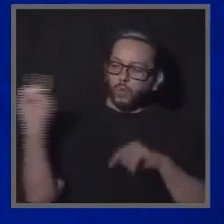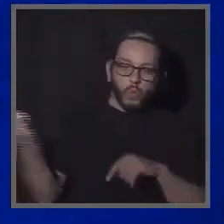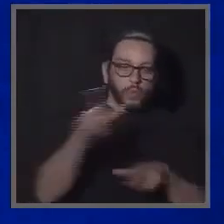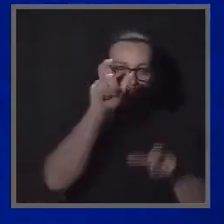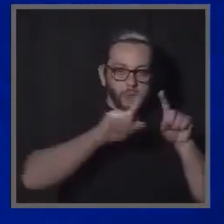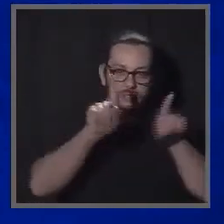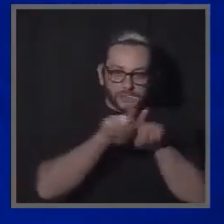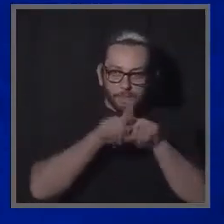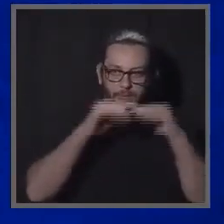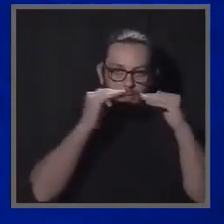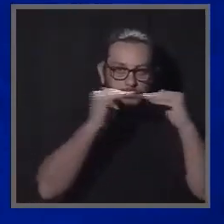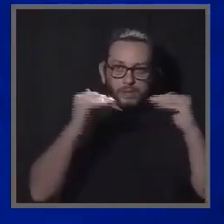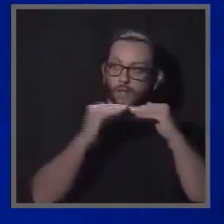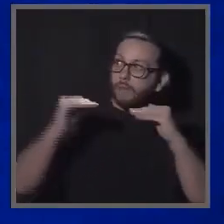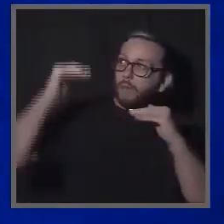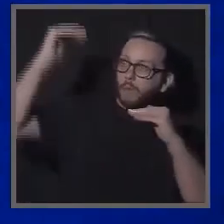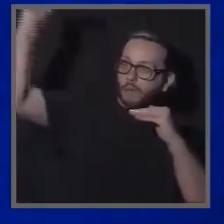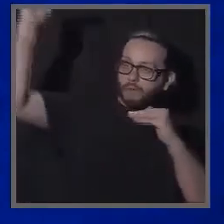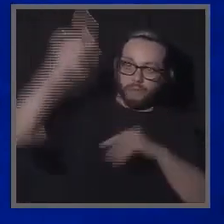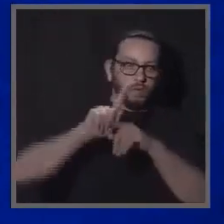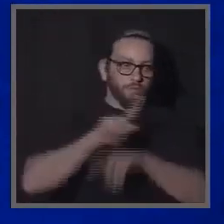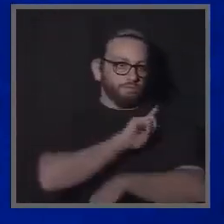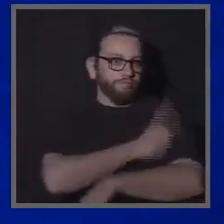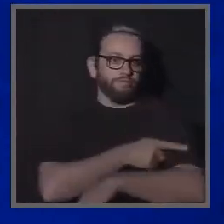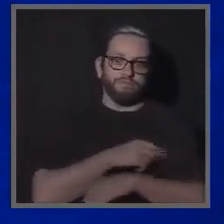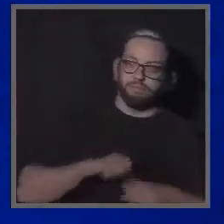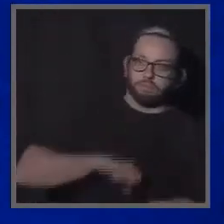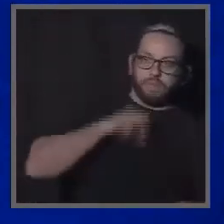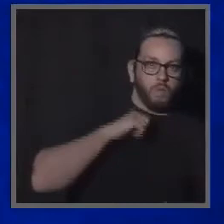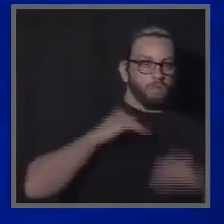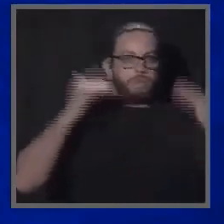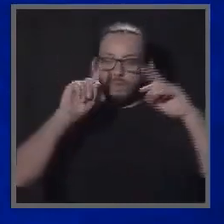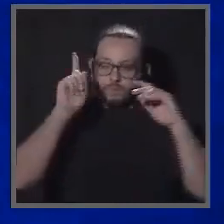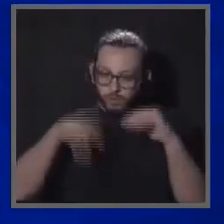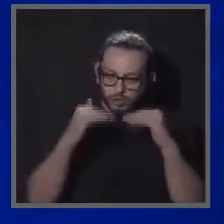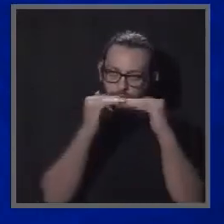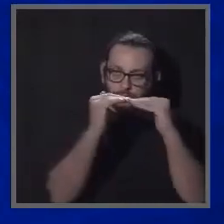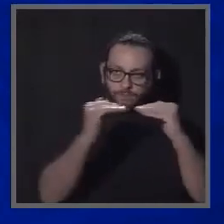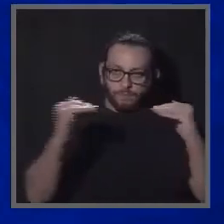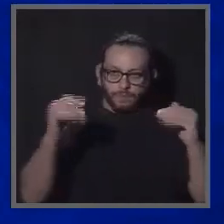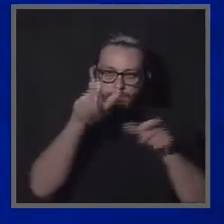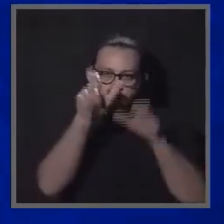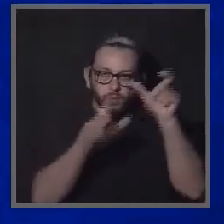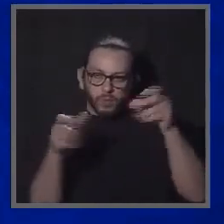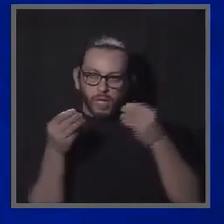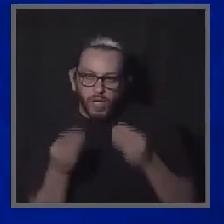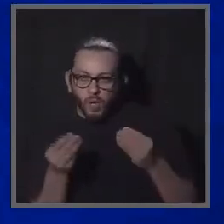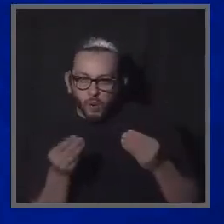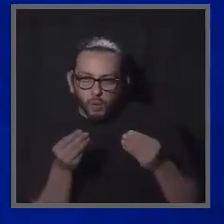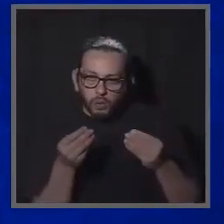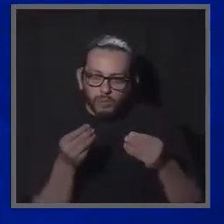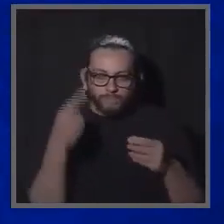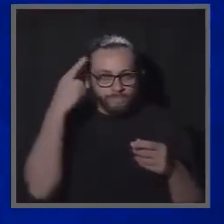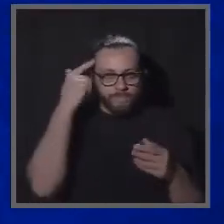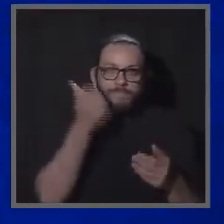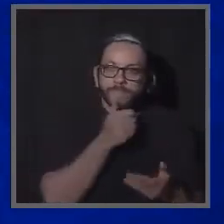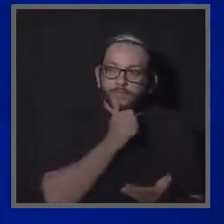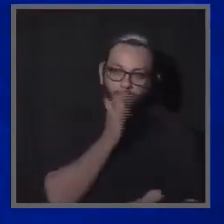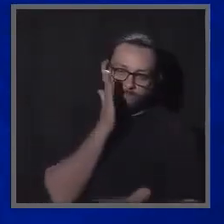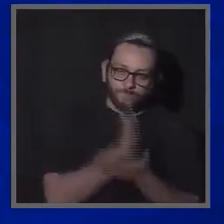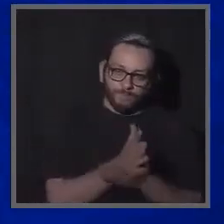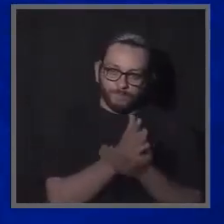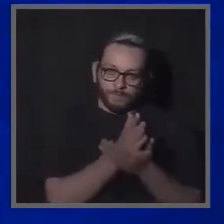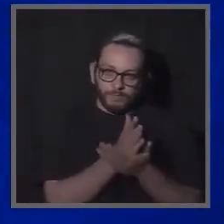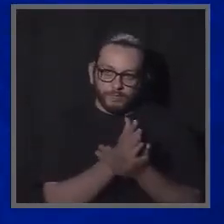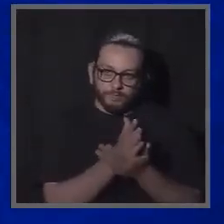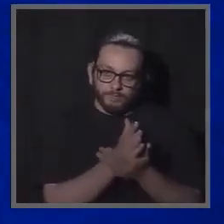in decision-making process, make this decision relevant and useful and effective. Don't